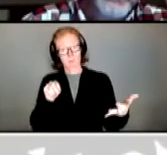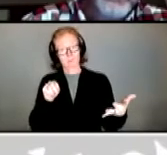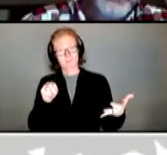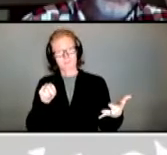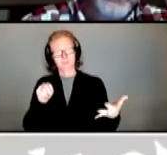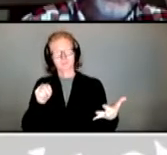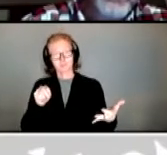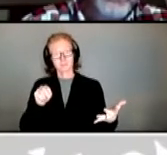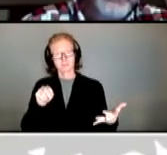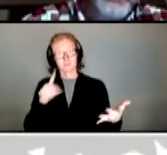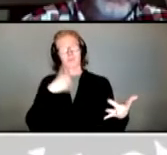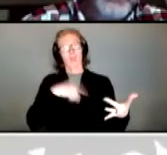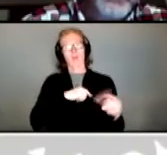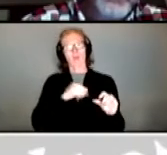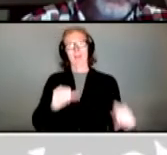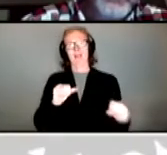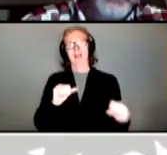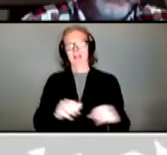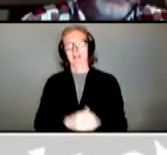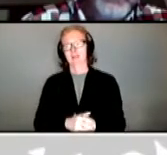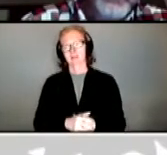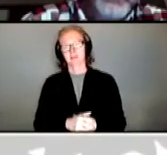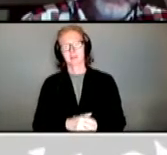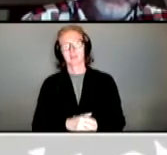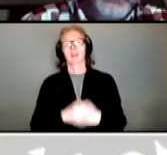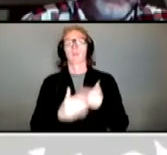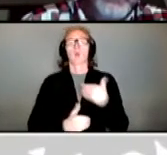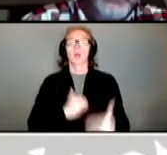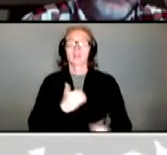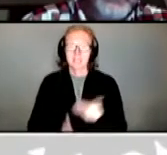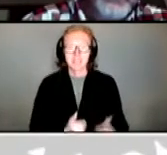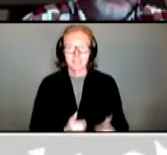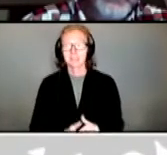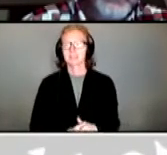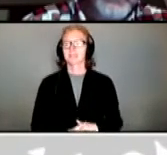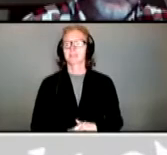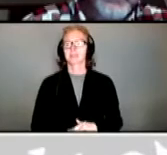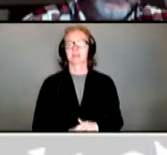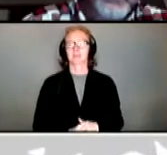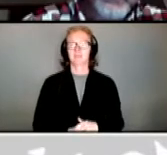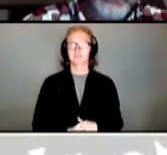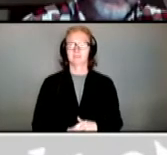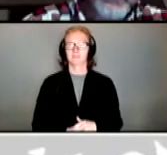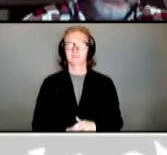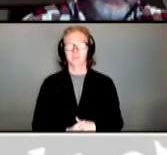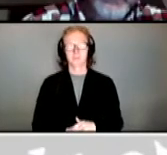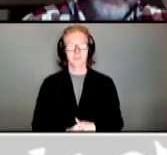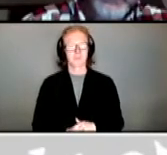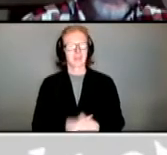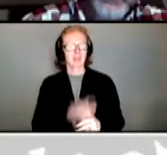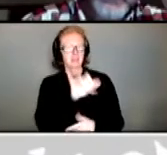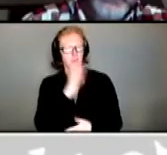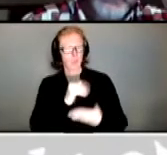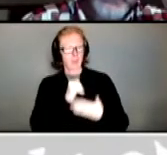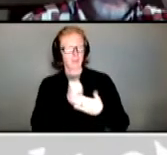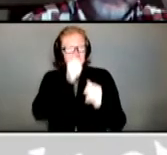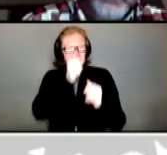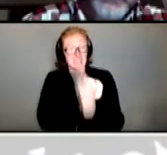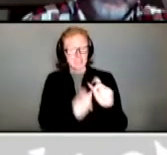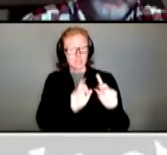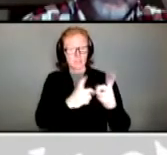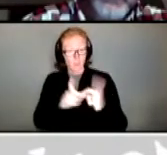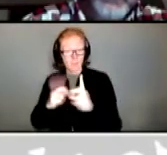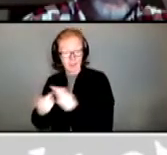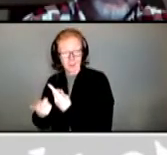in our capacity, here's our process. And it would be helpful if each department could